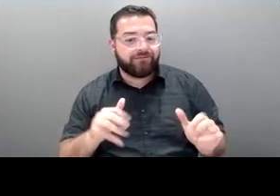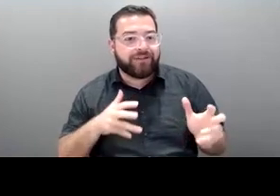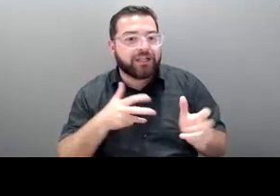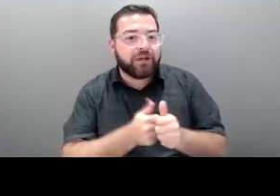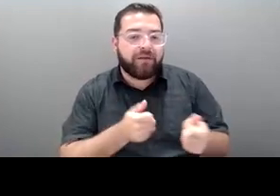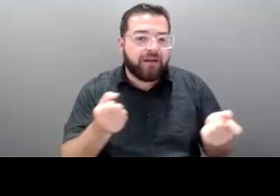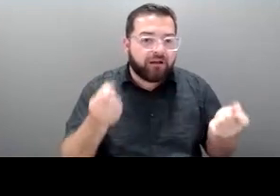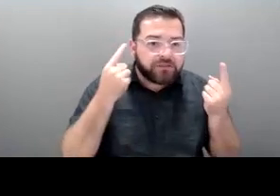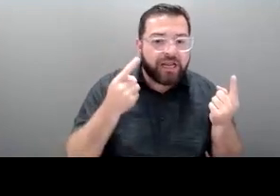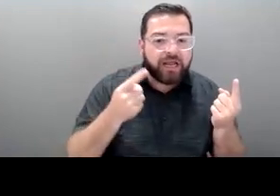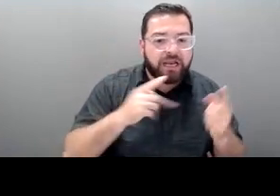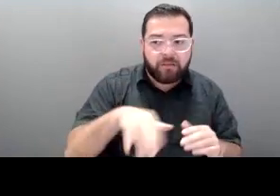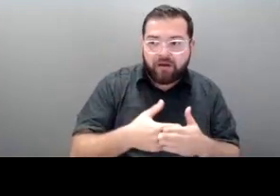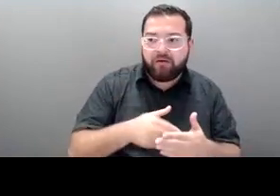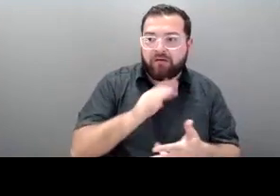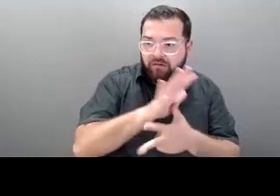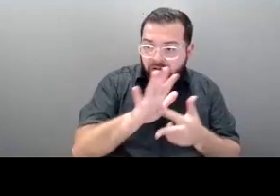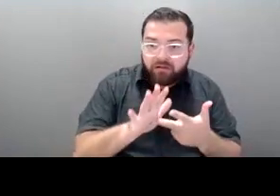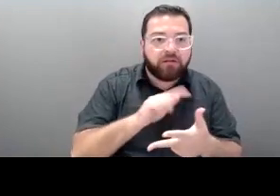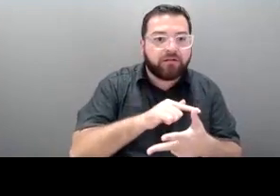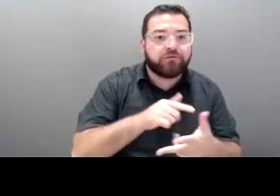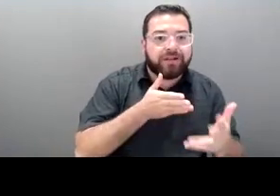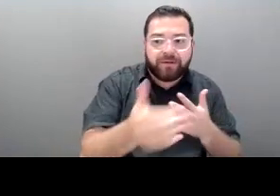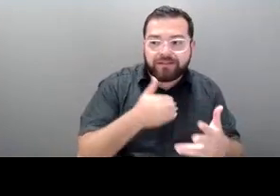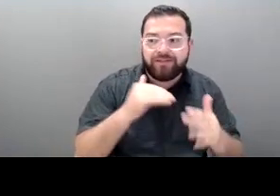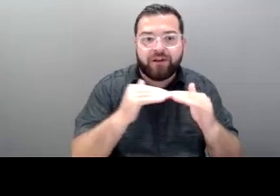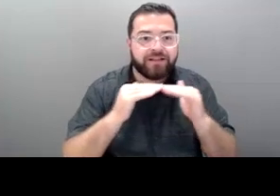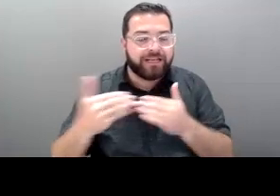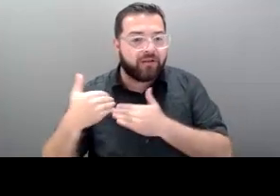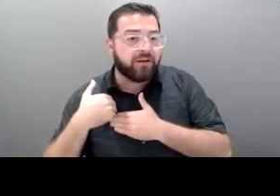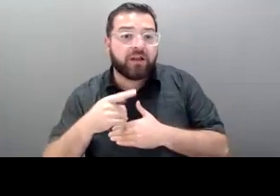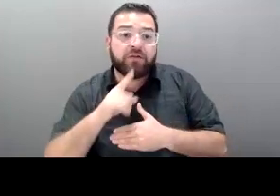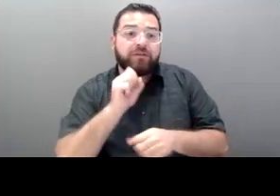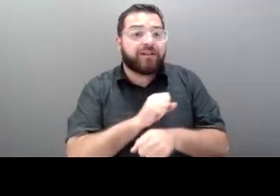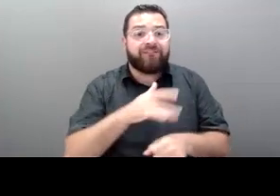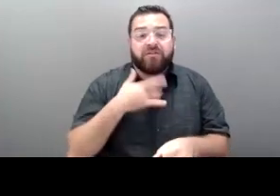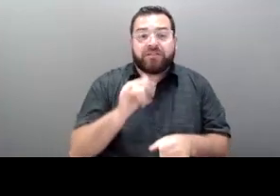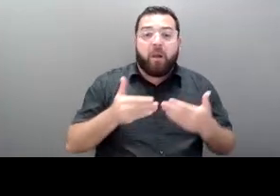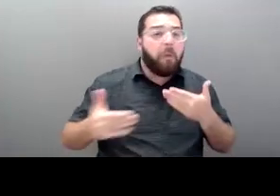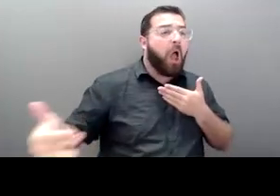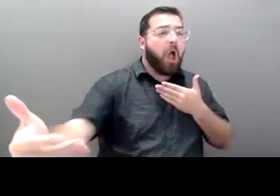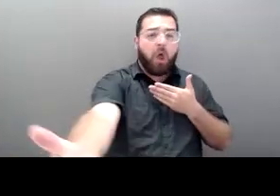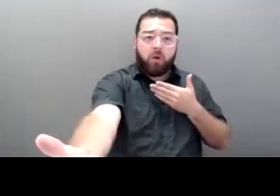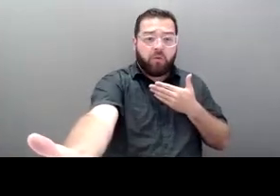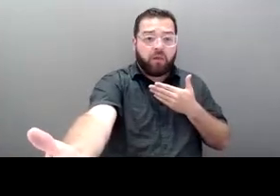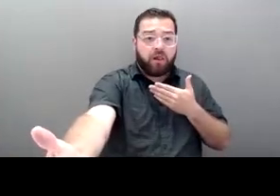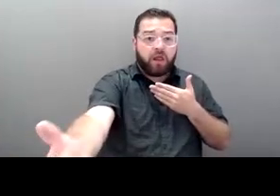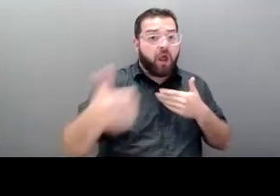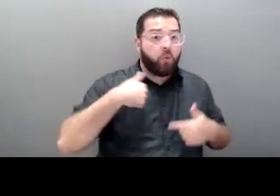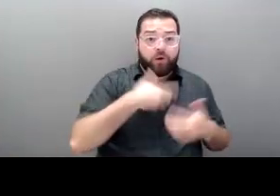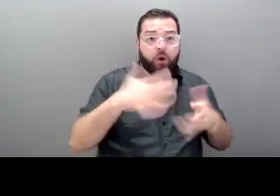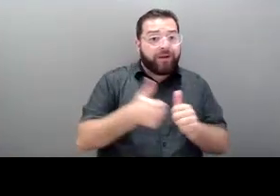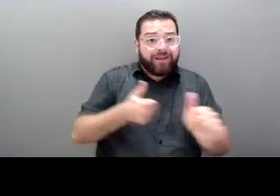fairness, accountability, it's like a runaway train. I mean, students are not interested. The